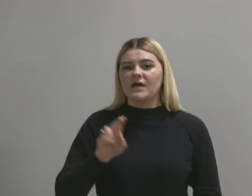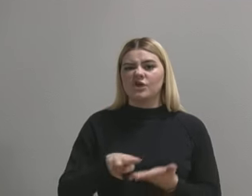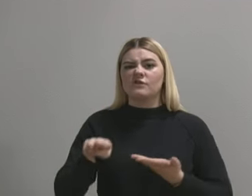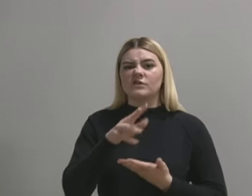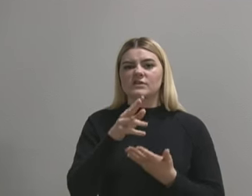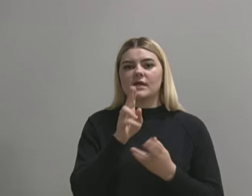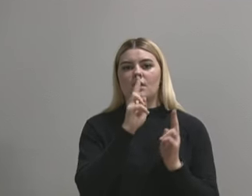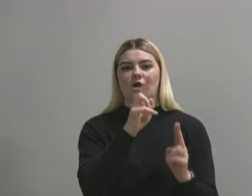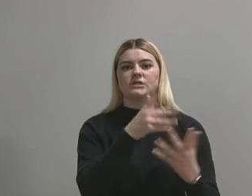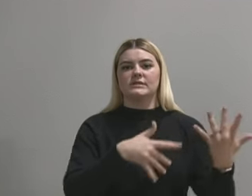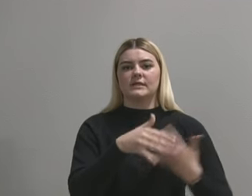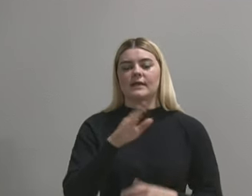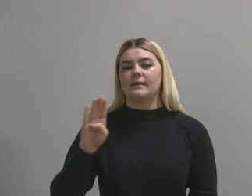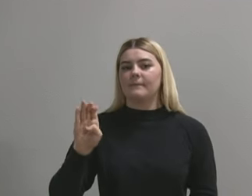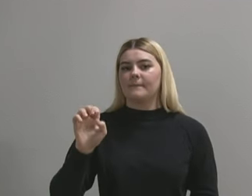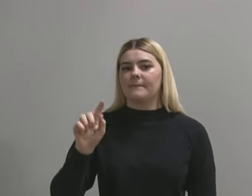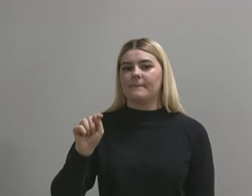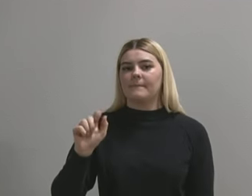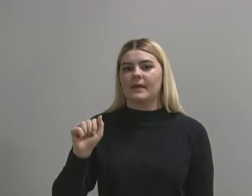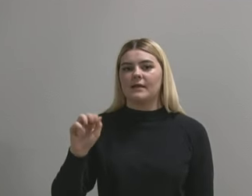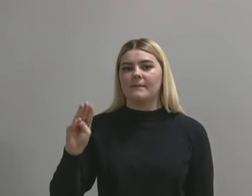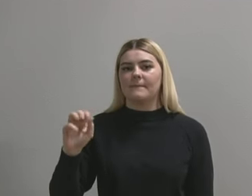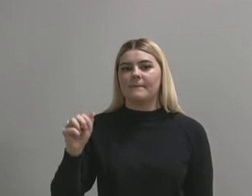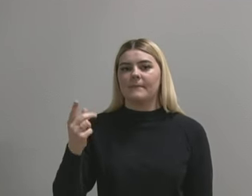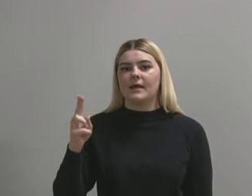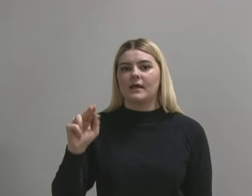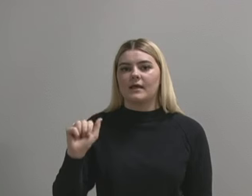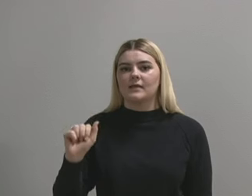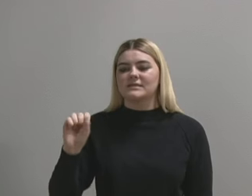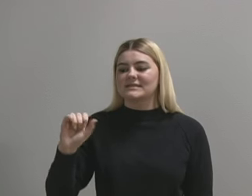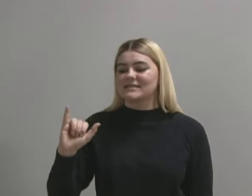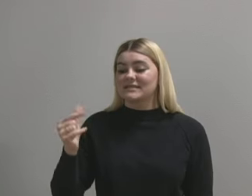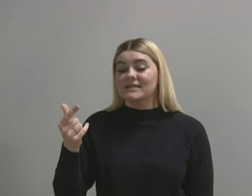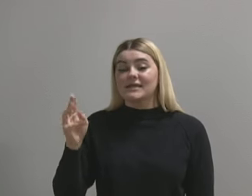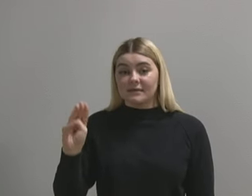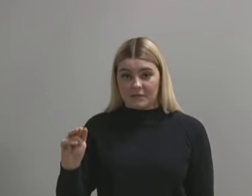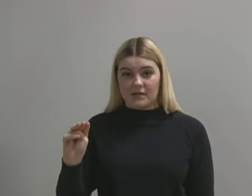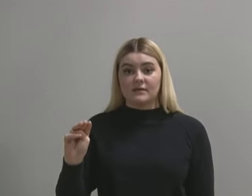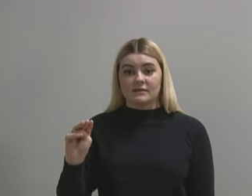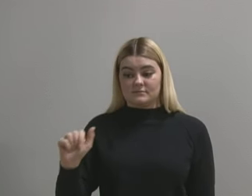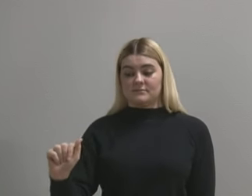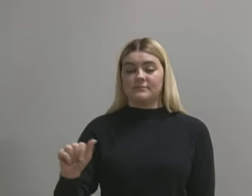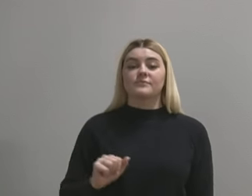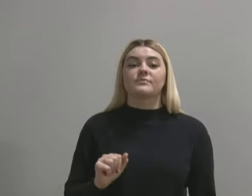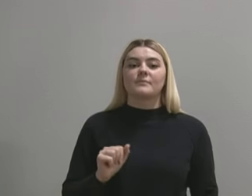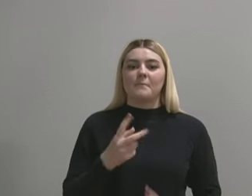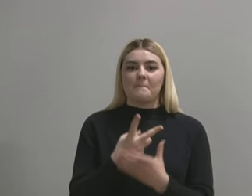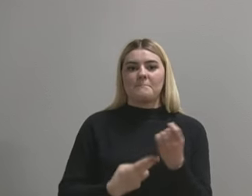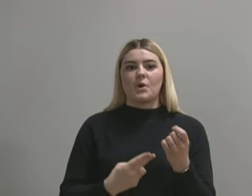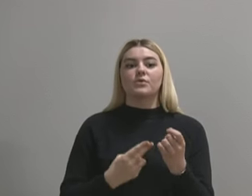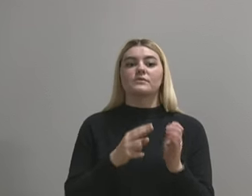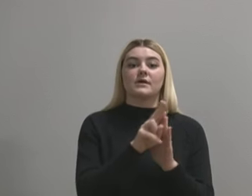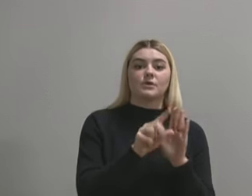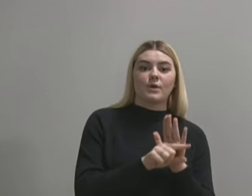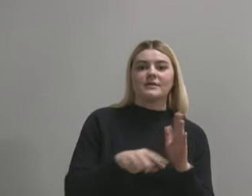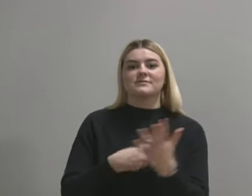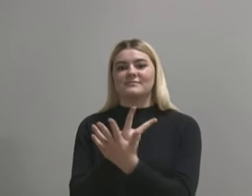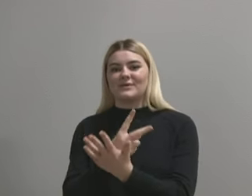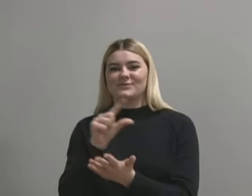Gamma Sigma, the Honor Society for Business Students. Both undergraduate and graduate students, please rise to be